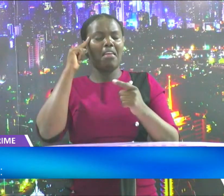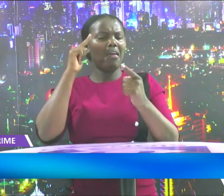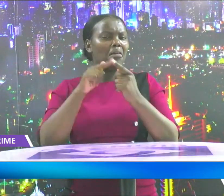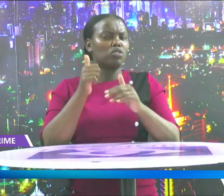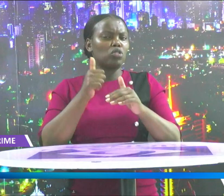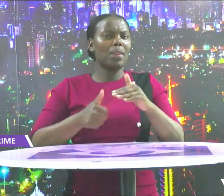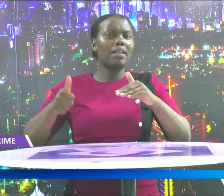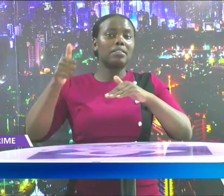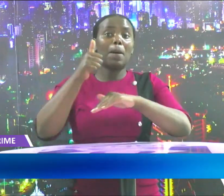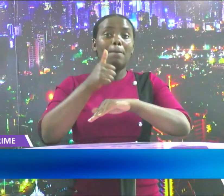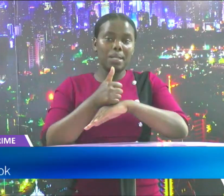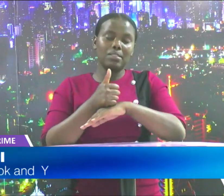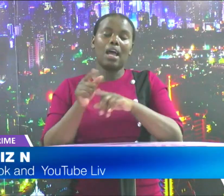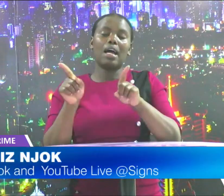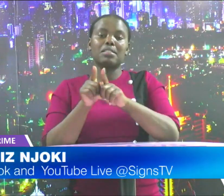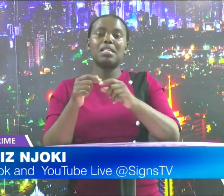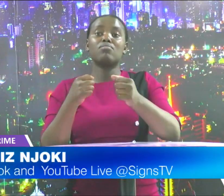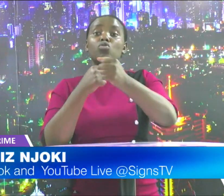Chelungui,